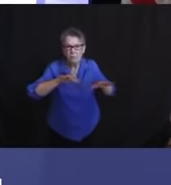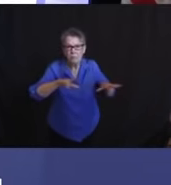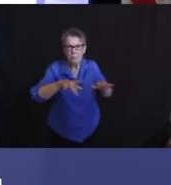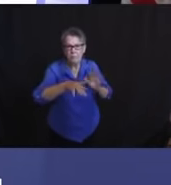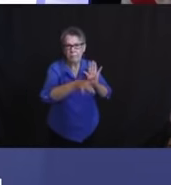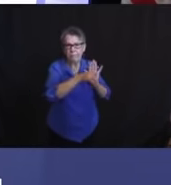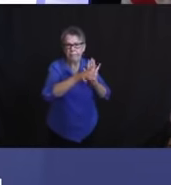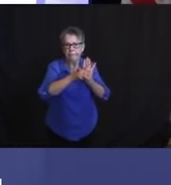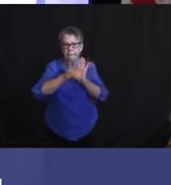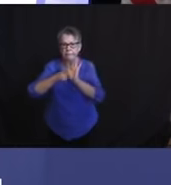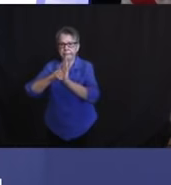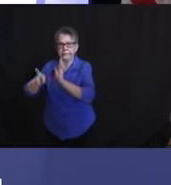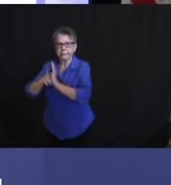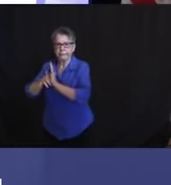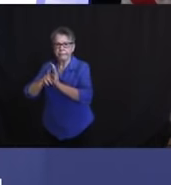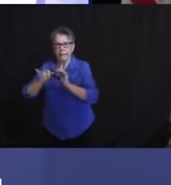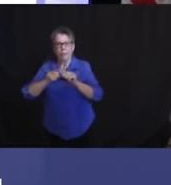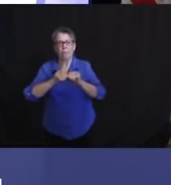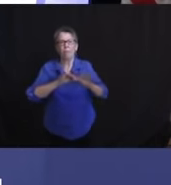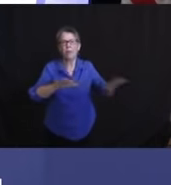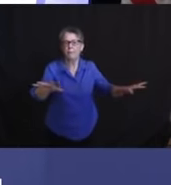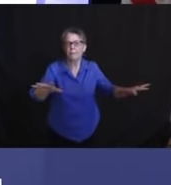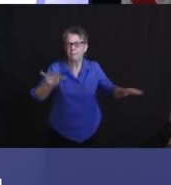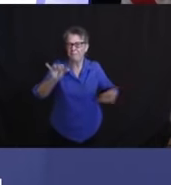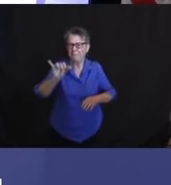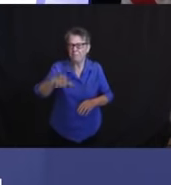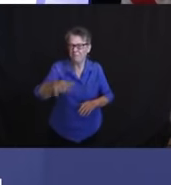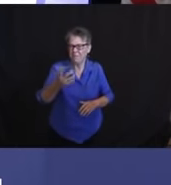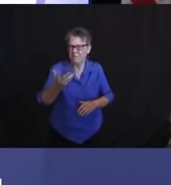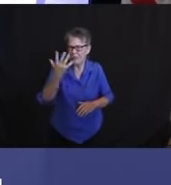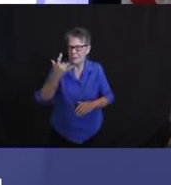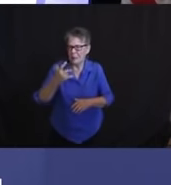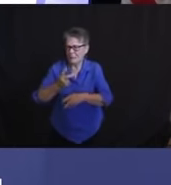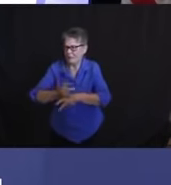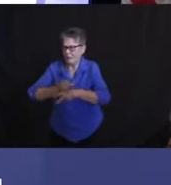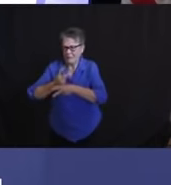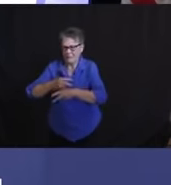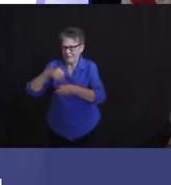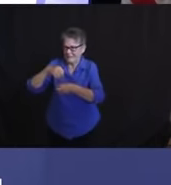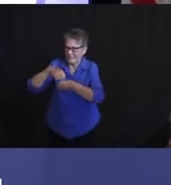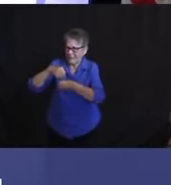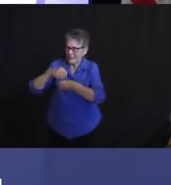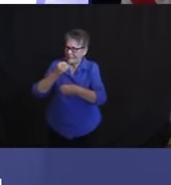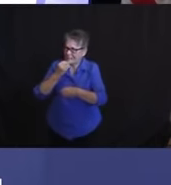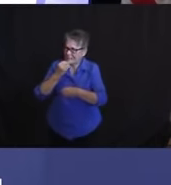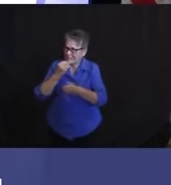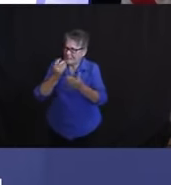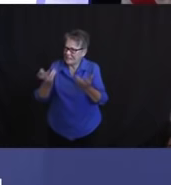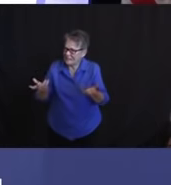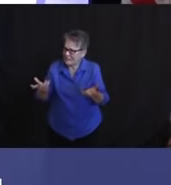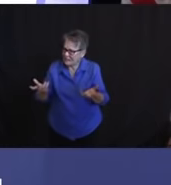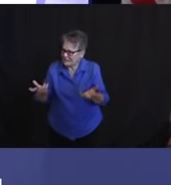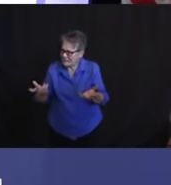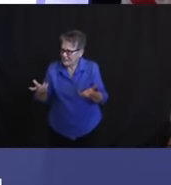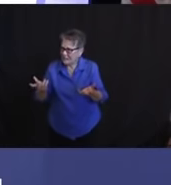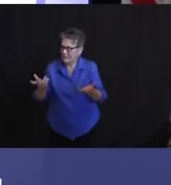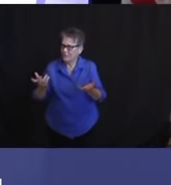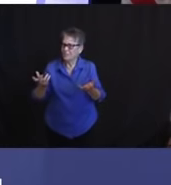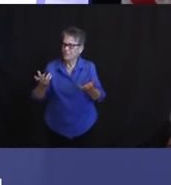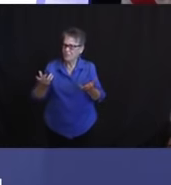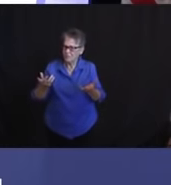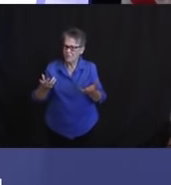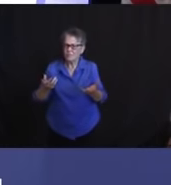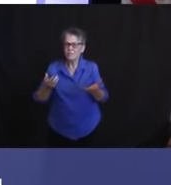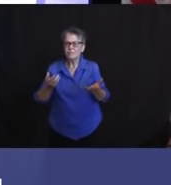The time the families overlapped in the restaurant was 50 minutes to 70 minutes. The study found that the air